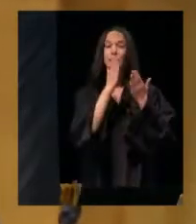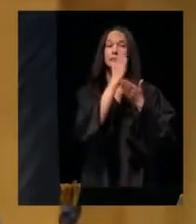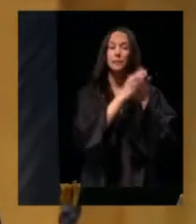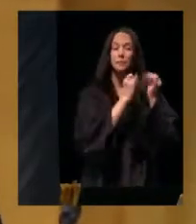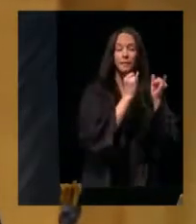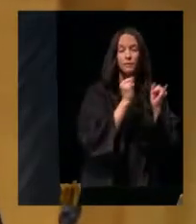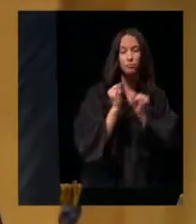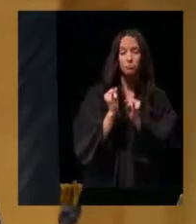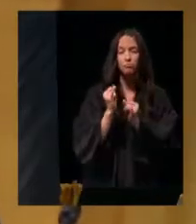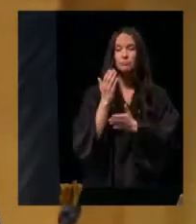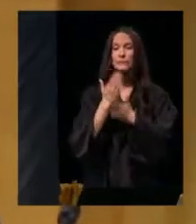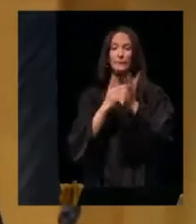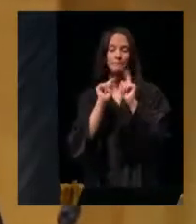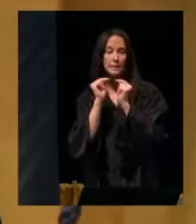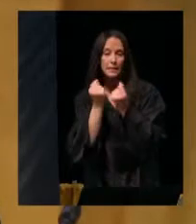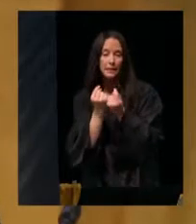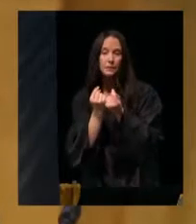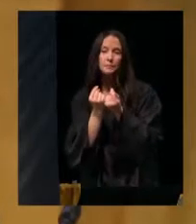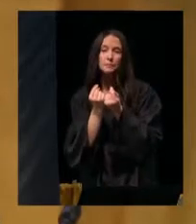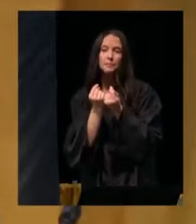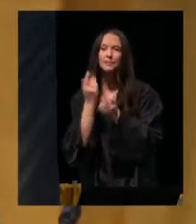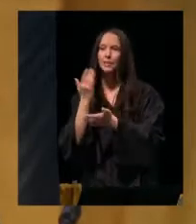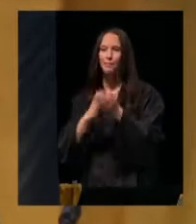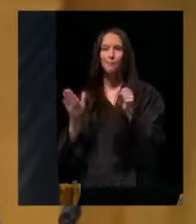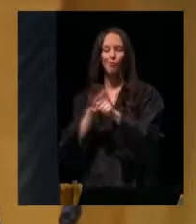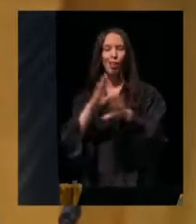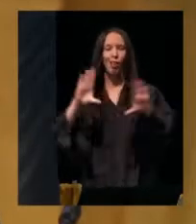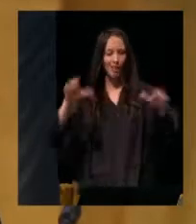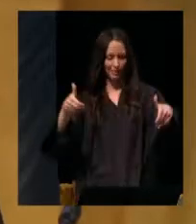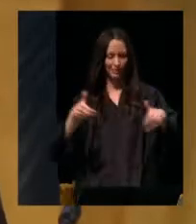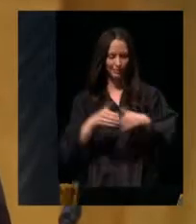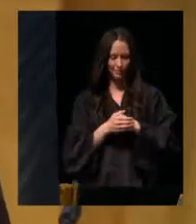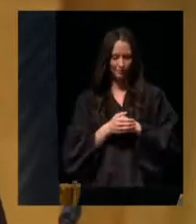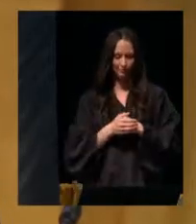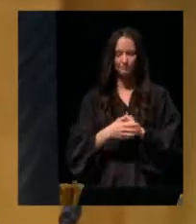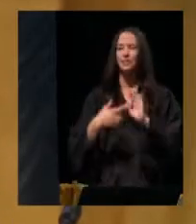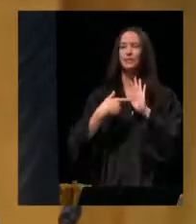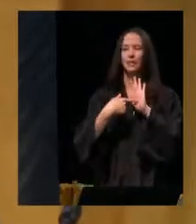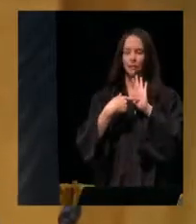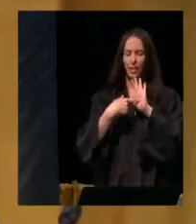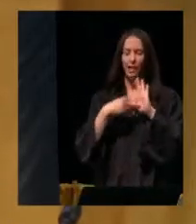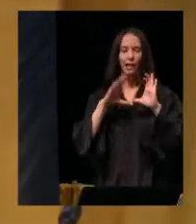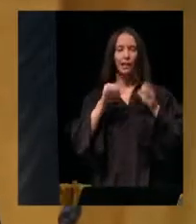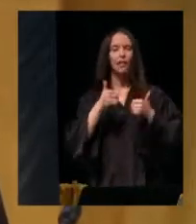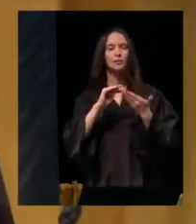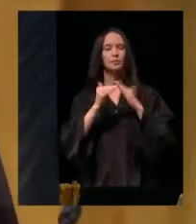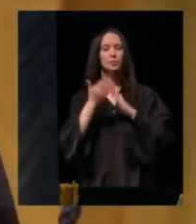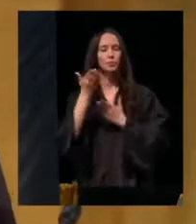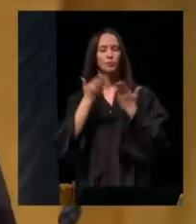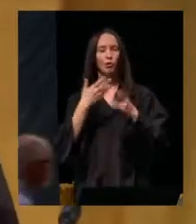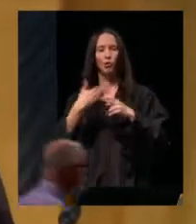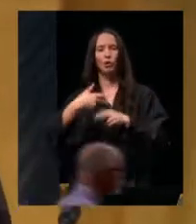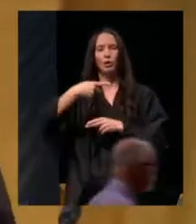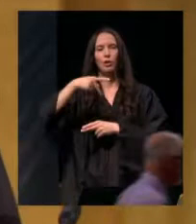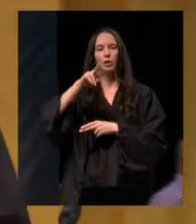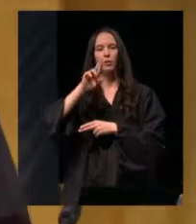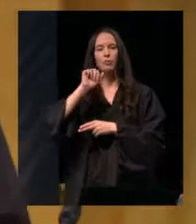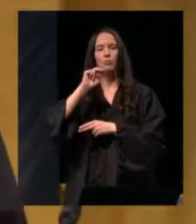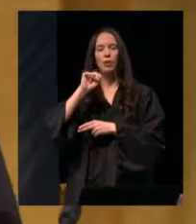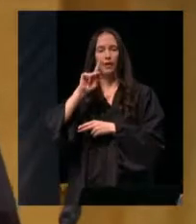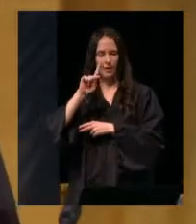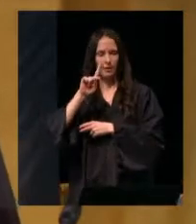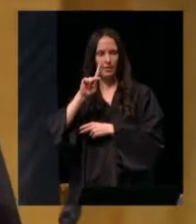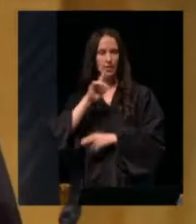individual, some team, some by the entire class, such as our class community service project known as PRANK. People